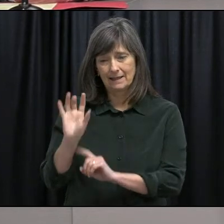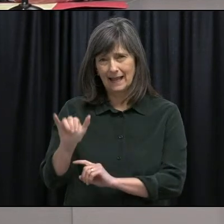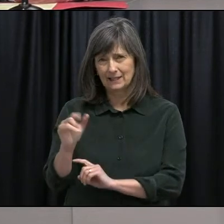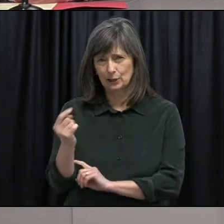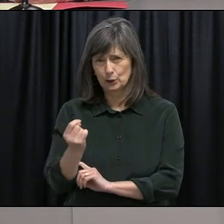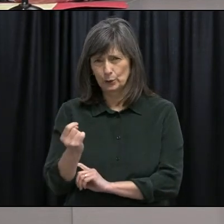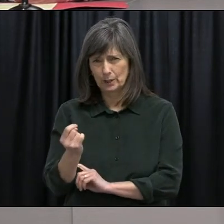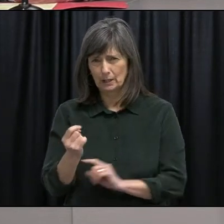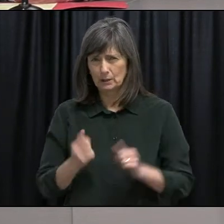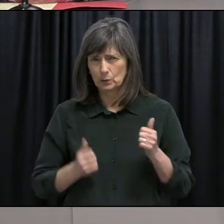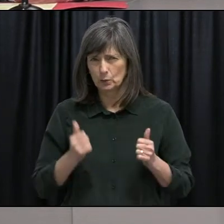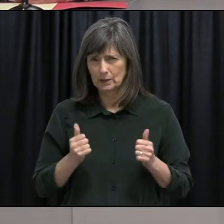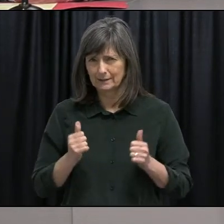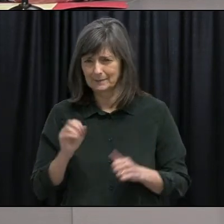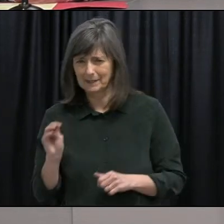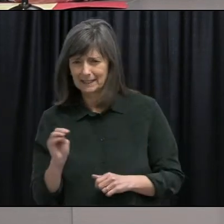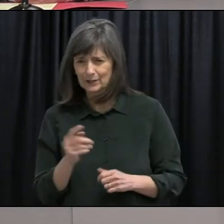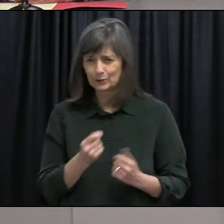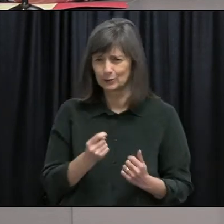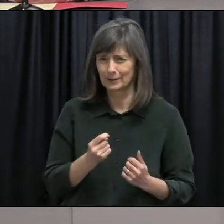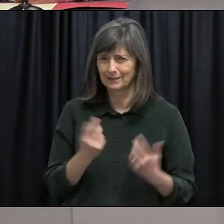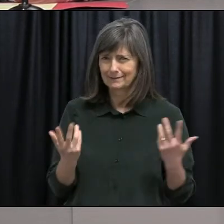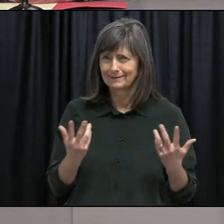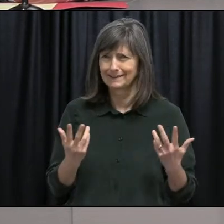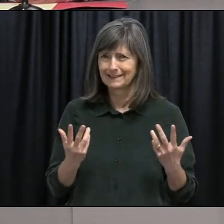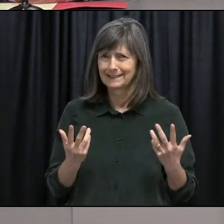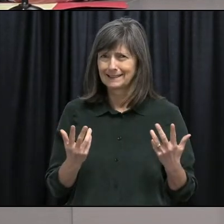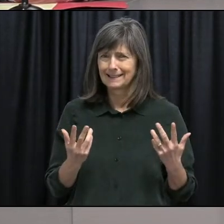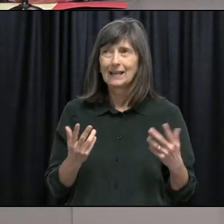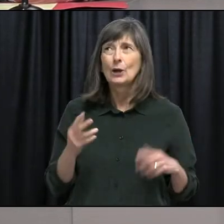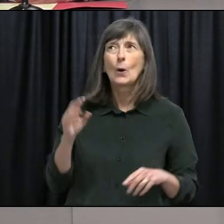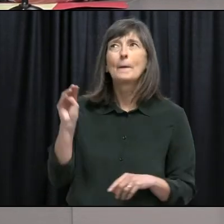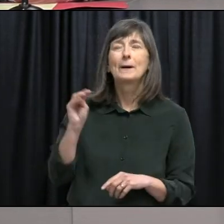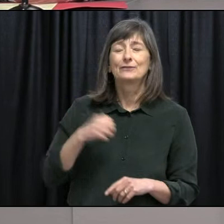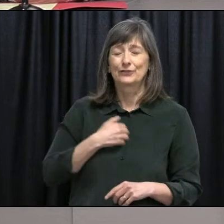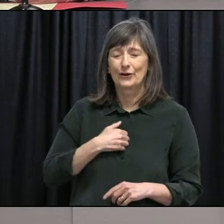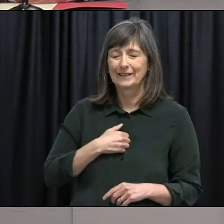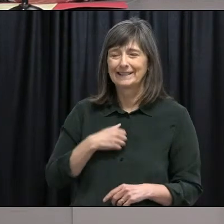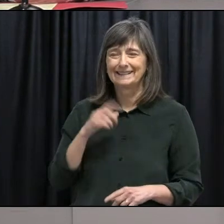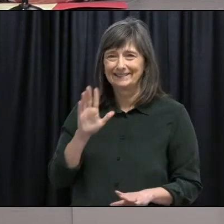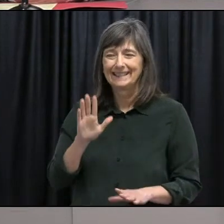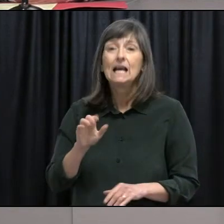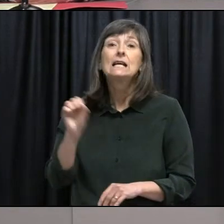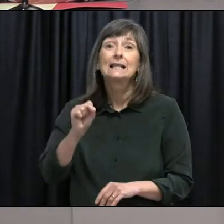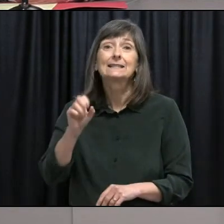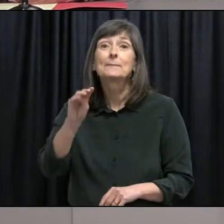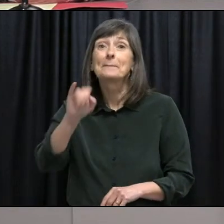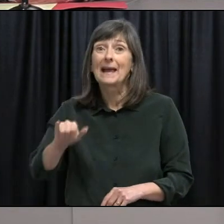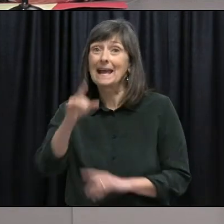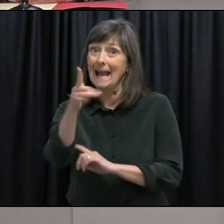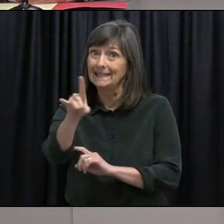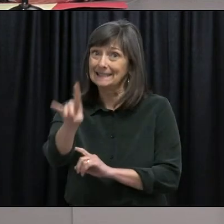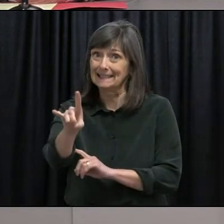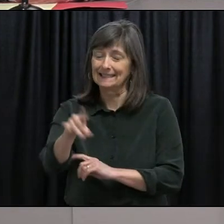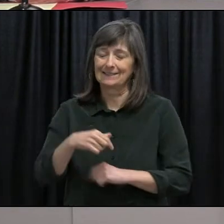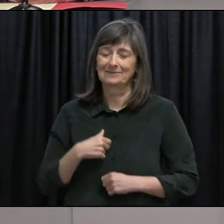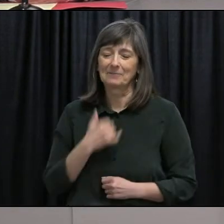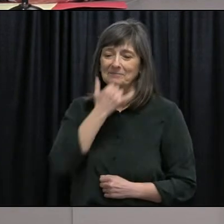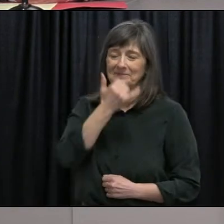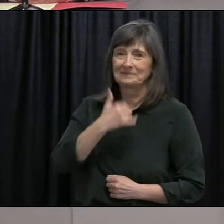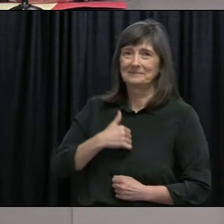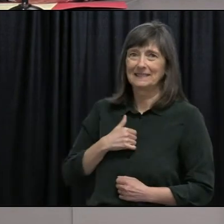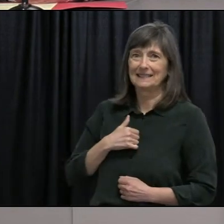Tuesday, so what's the exact date? It's Monday. Oh, my apologies. Monday. It was Monday. Yes, it